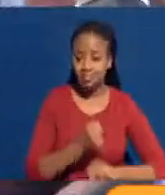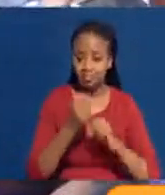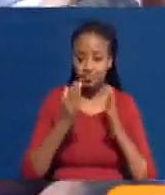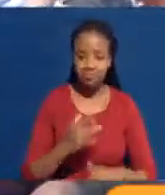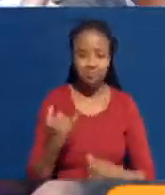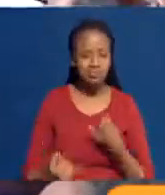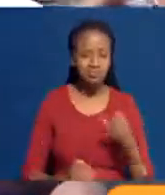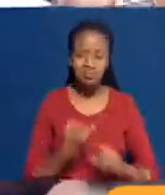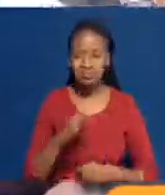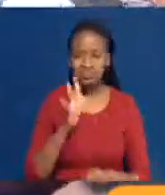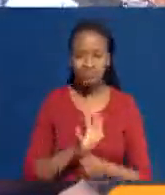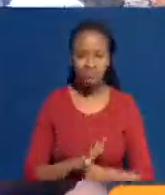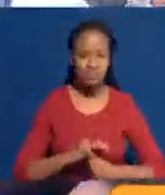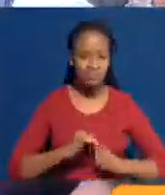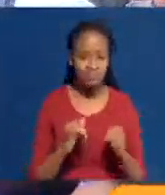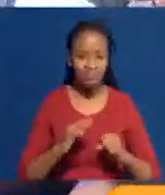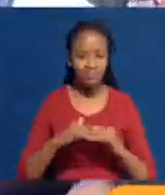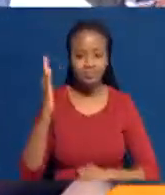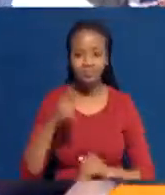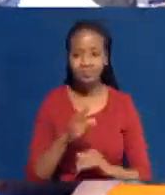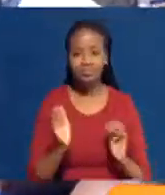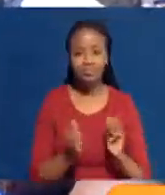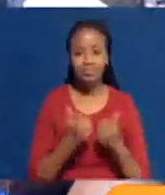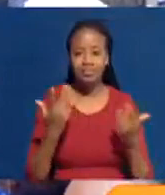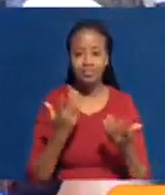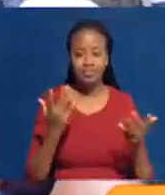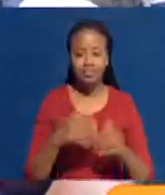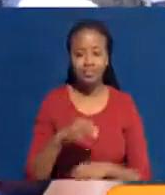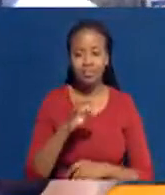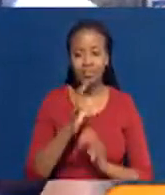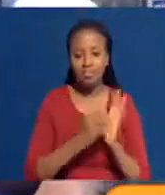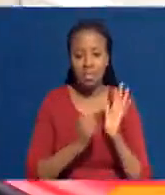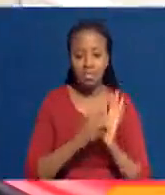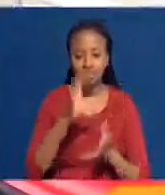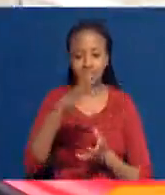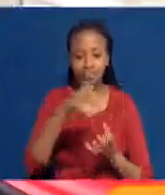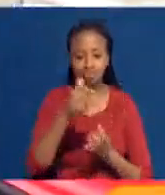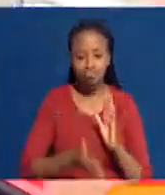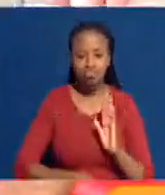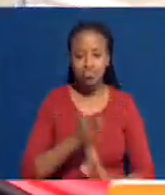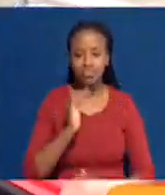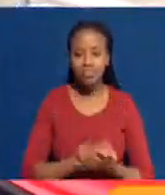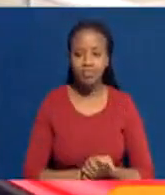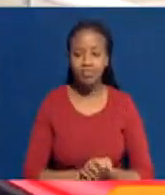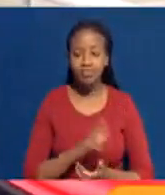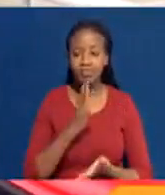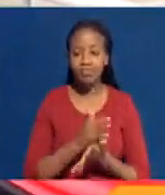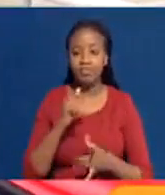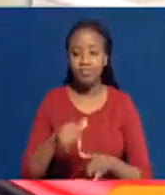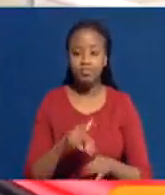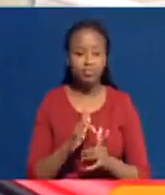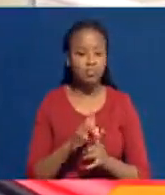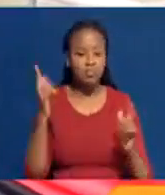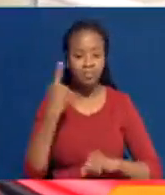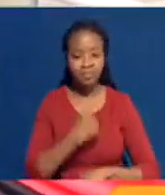about the campaign, which was held at Machakos Quickmart Pioneer Branch. Today has been a big day. In